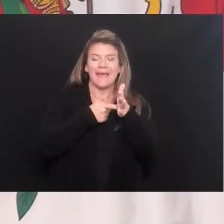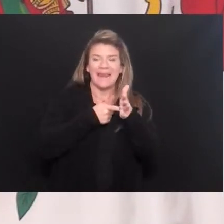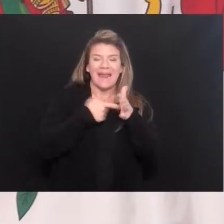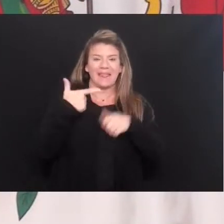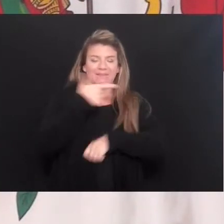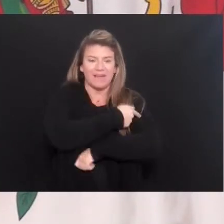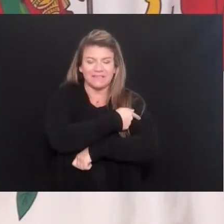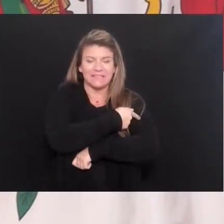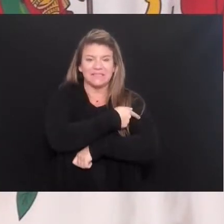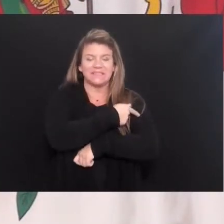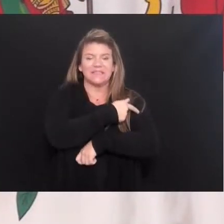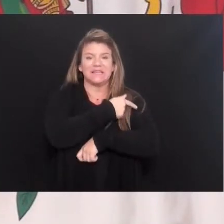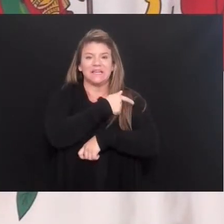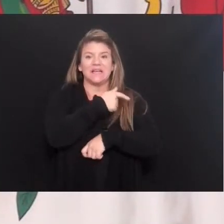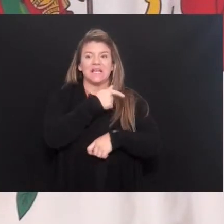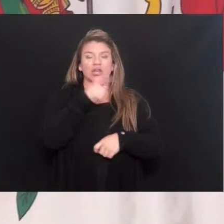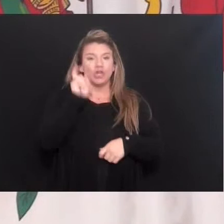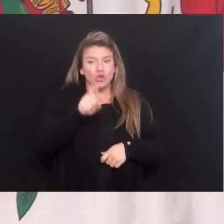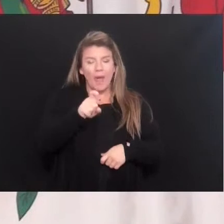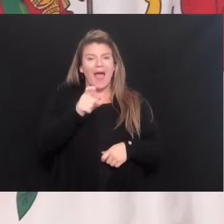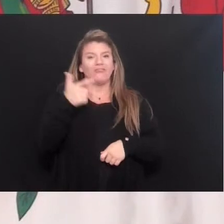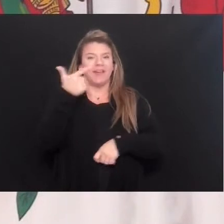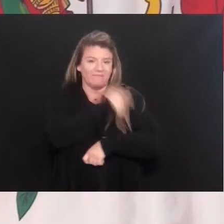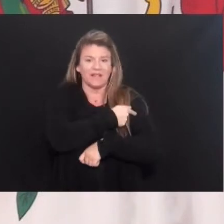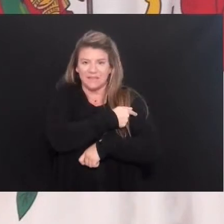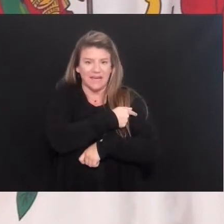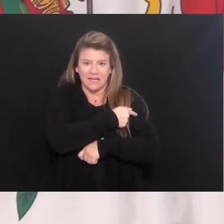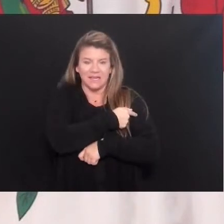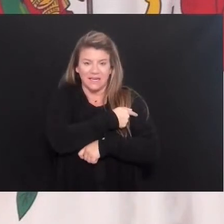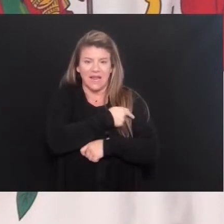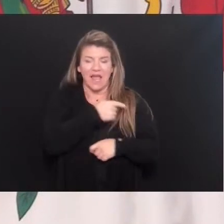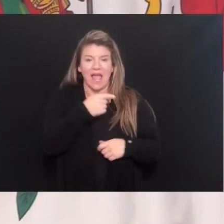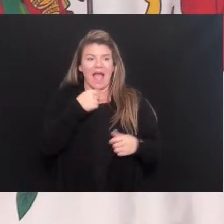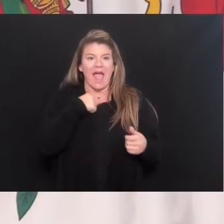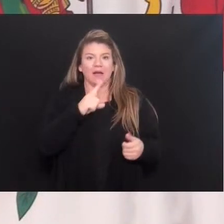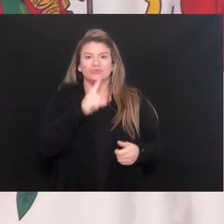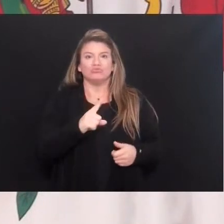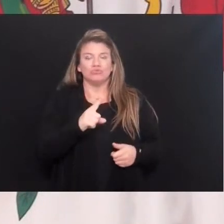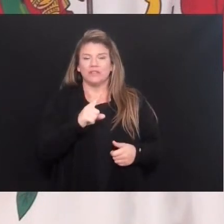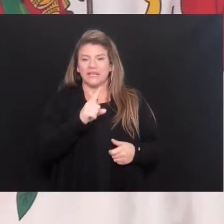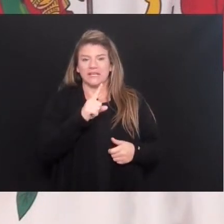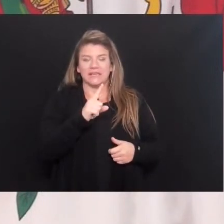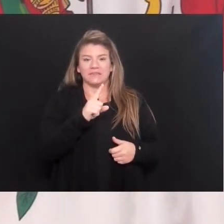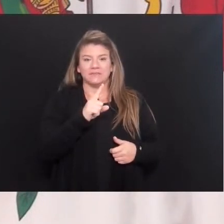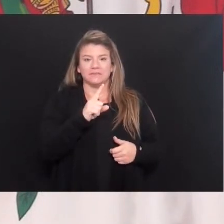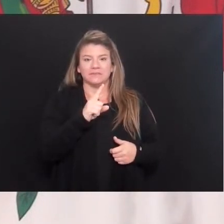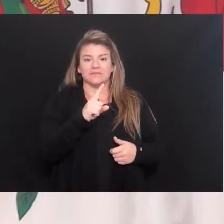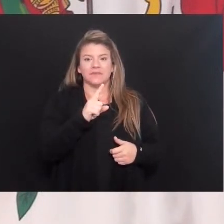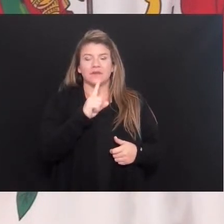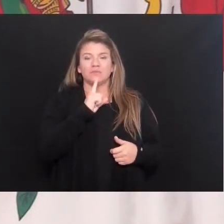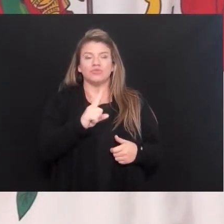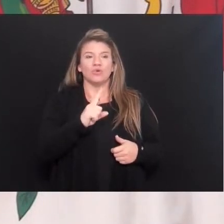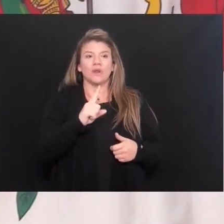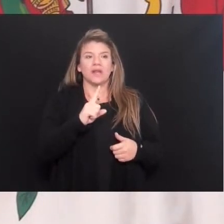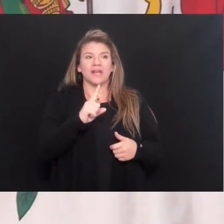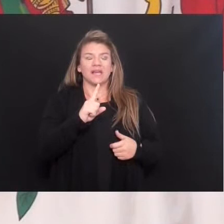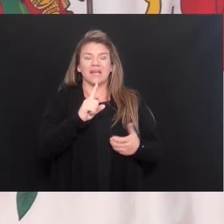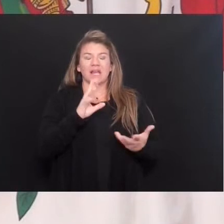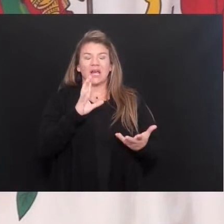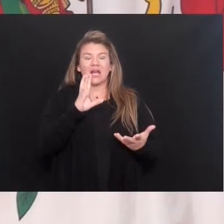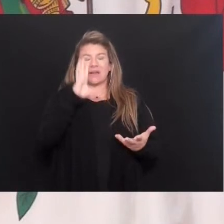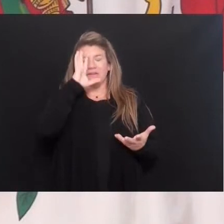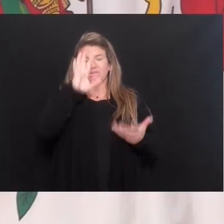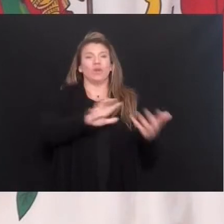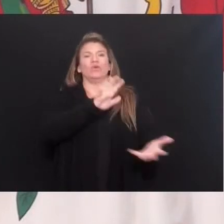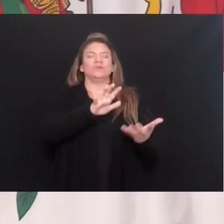the vaccine, that you've got to get vaccinated. I'm absolutely, I am bewildered,